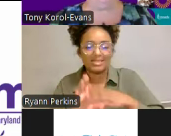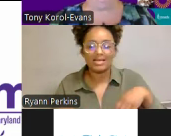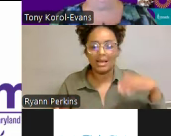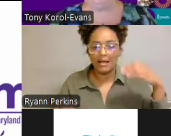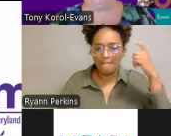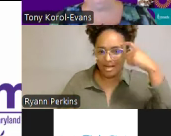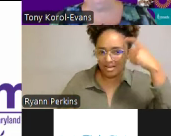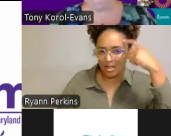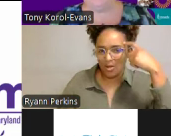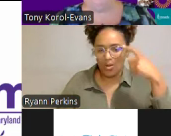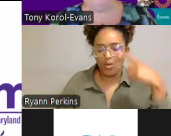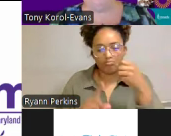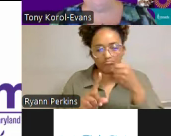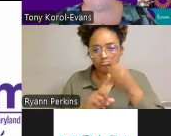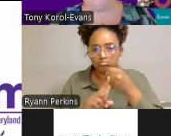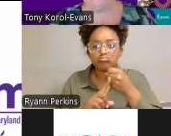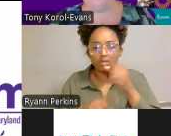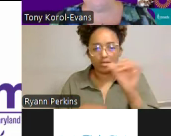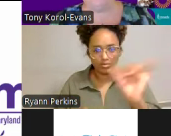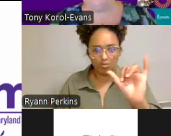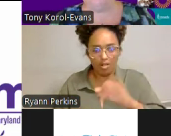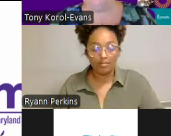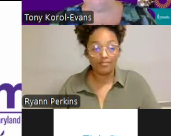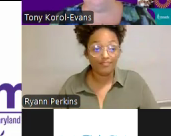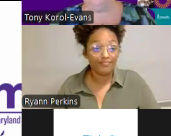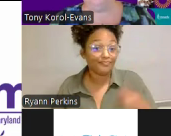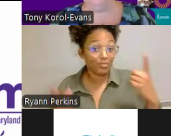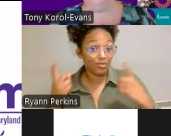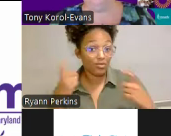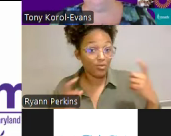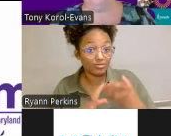questions before we move on from this section?